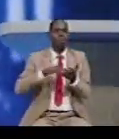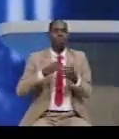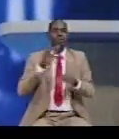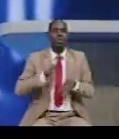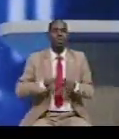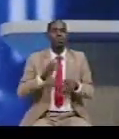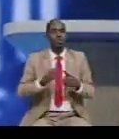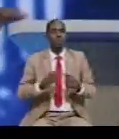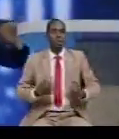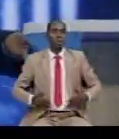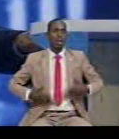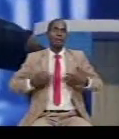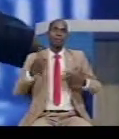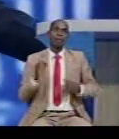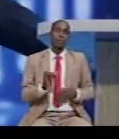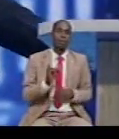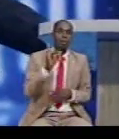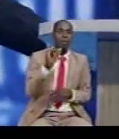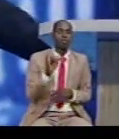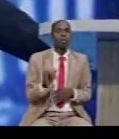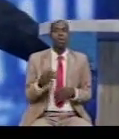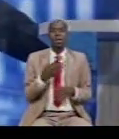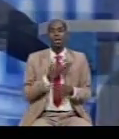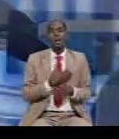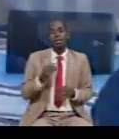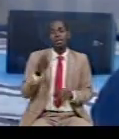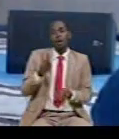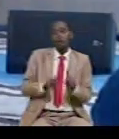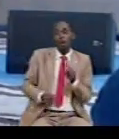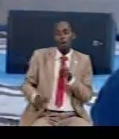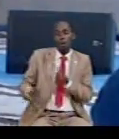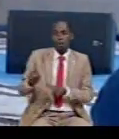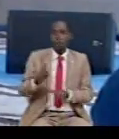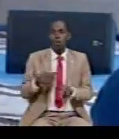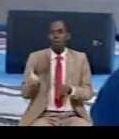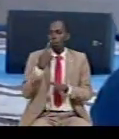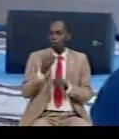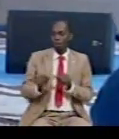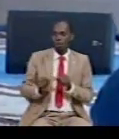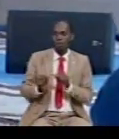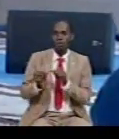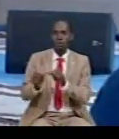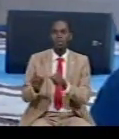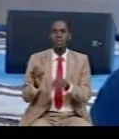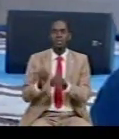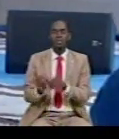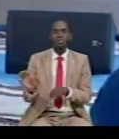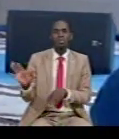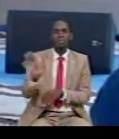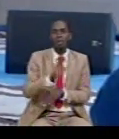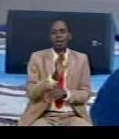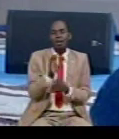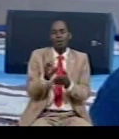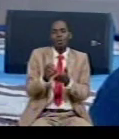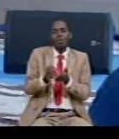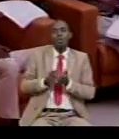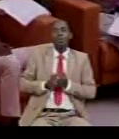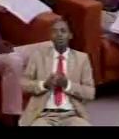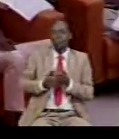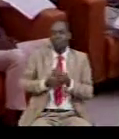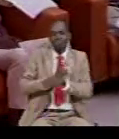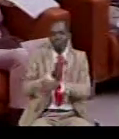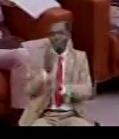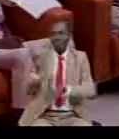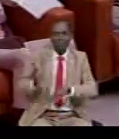life everlasting. But the people who remain in their native, depraved, and